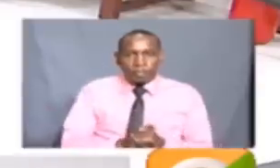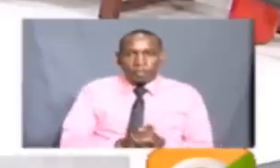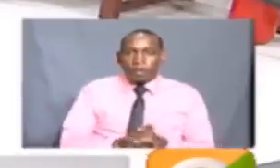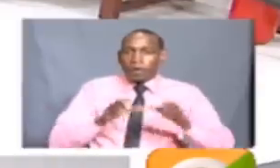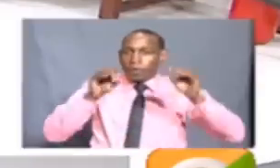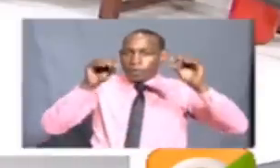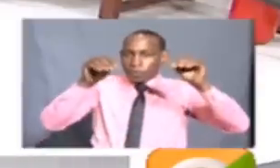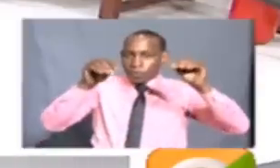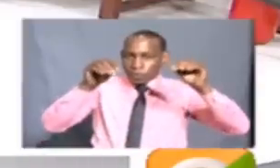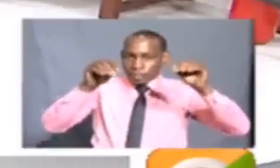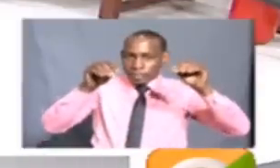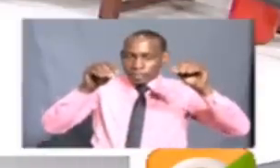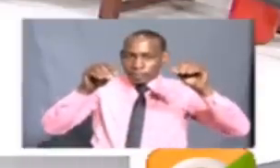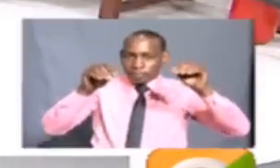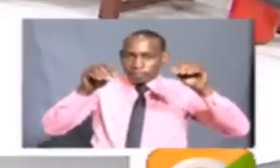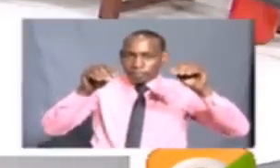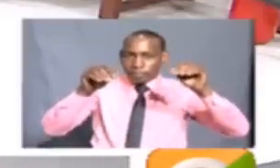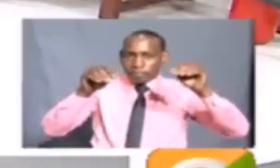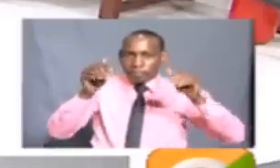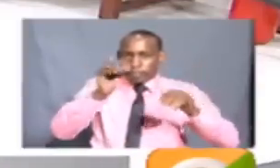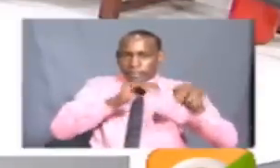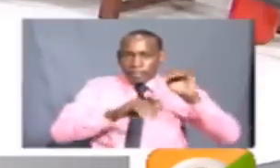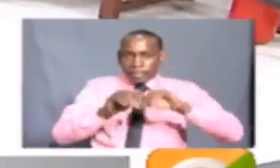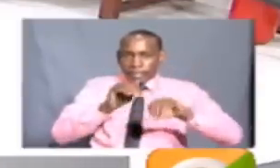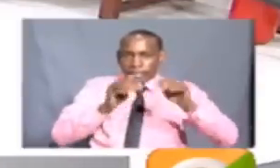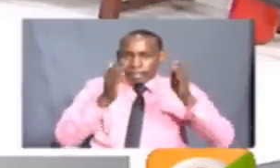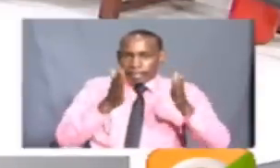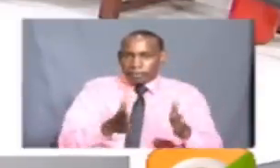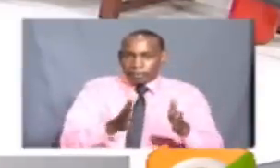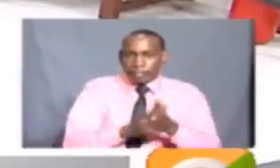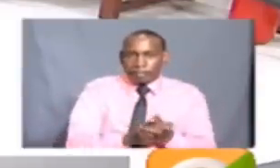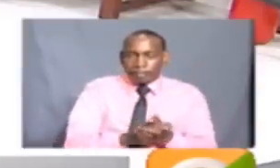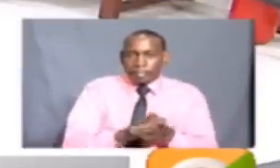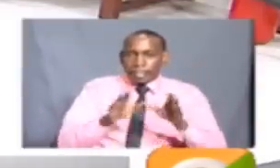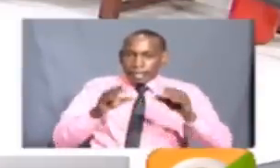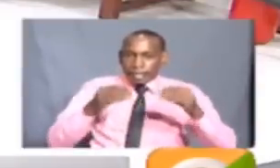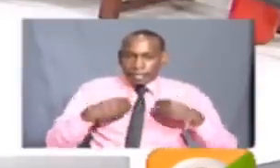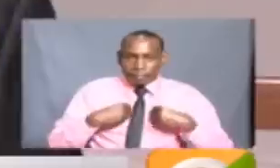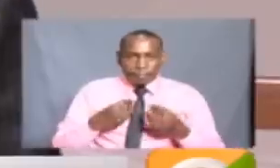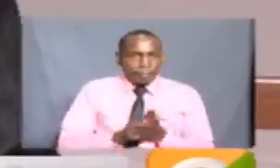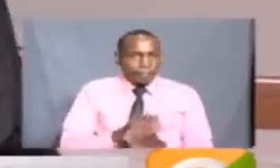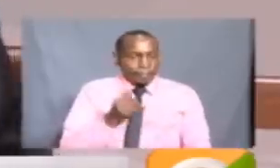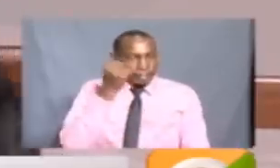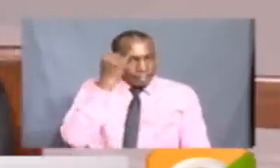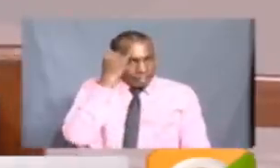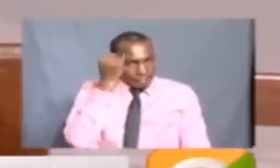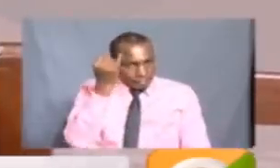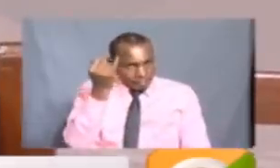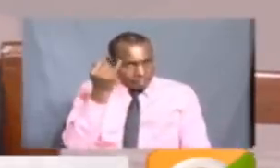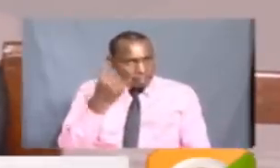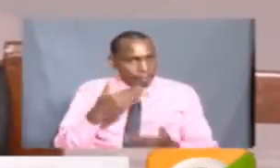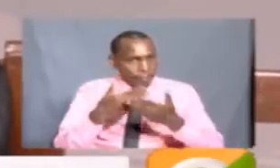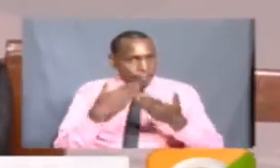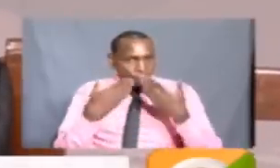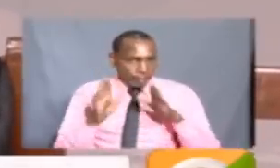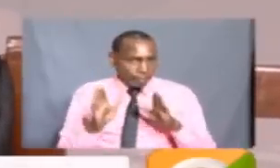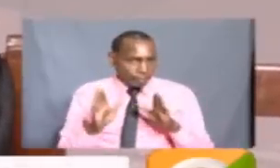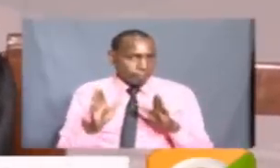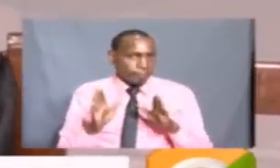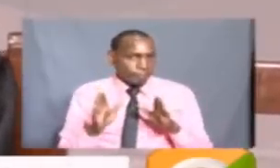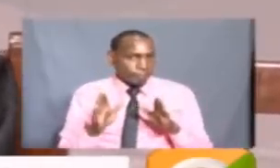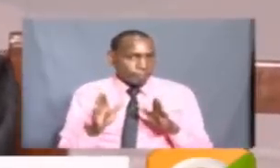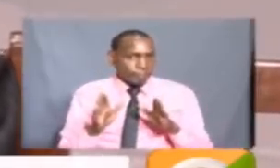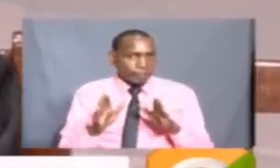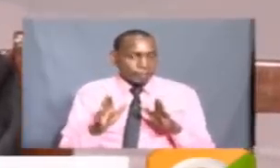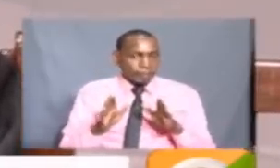what is the quality of the electorate? Yeah. And this electorate is going to accept this thing. Imagine, as I finish, we are